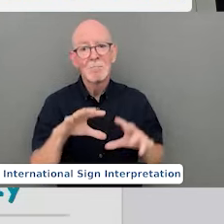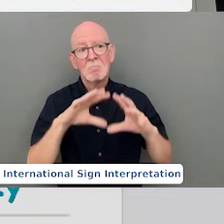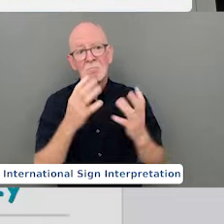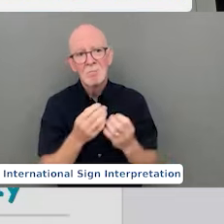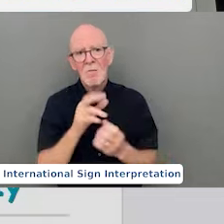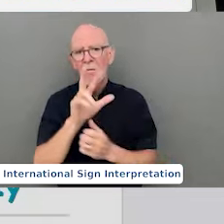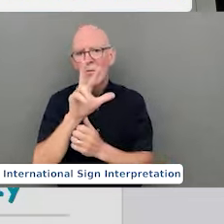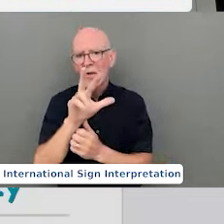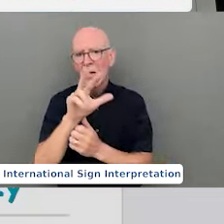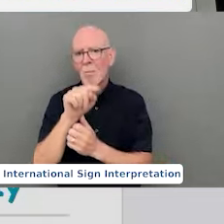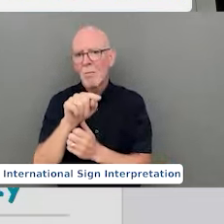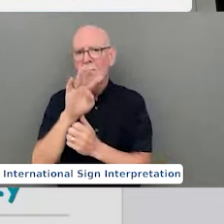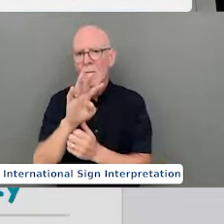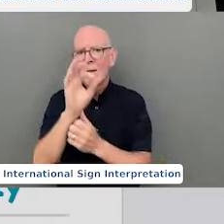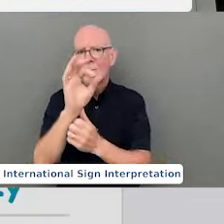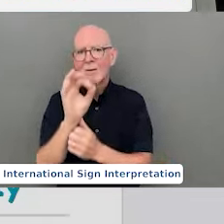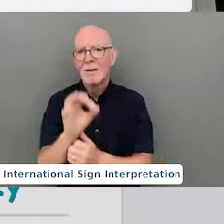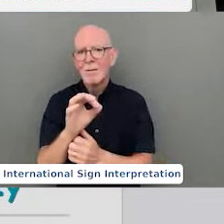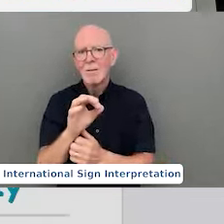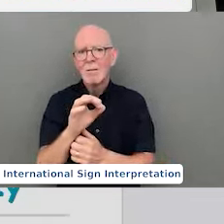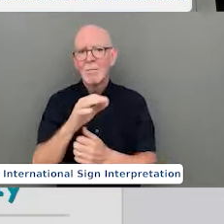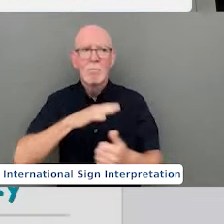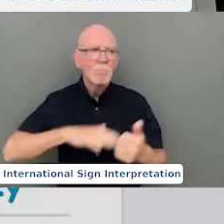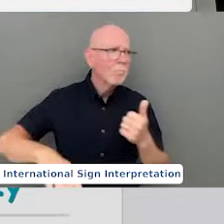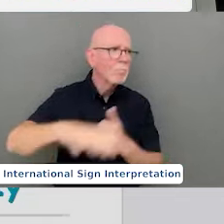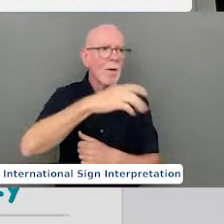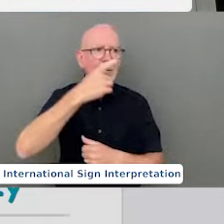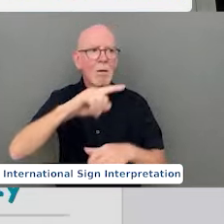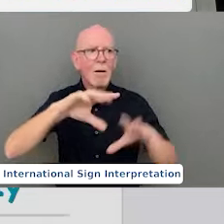Okay, and this constitute about like